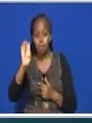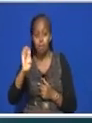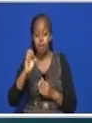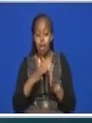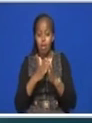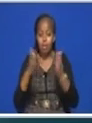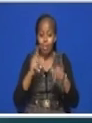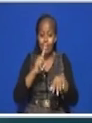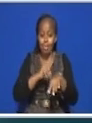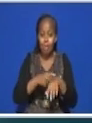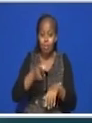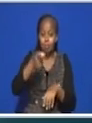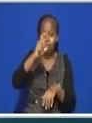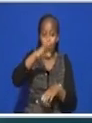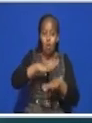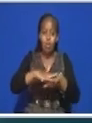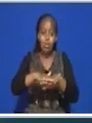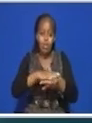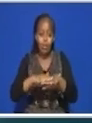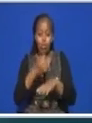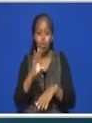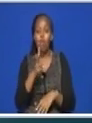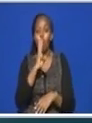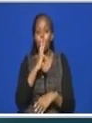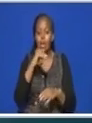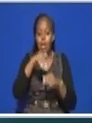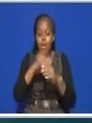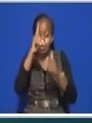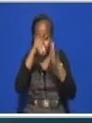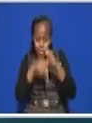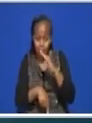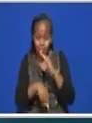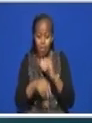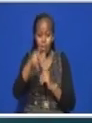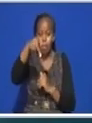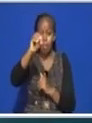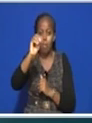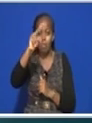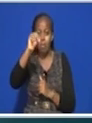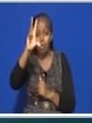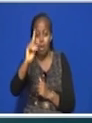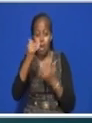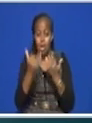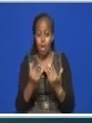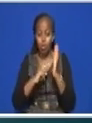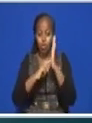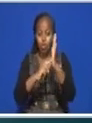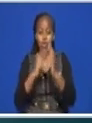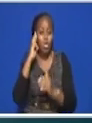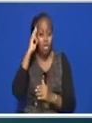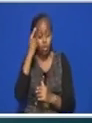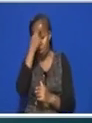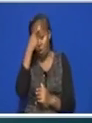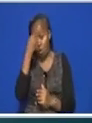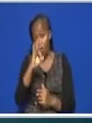it rises to the surface of water in a deep pond. State the cause of this given that